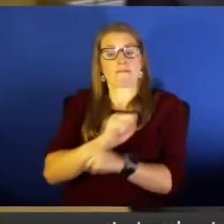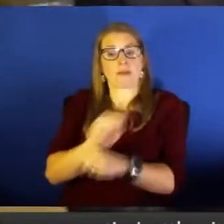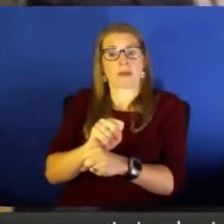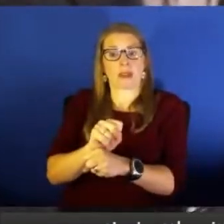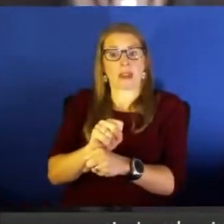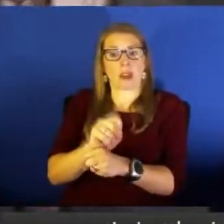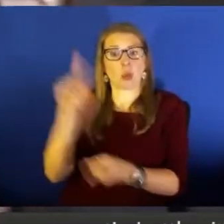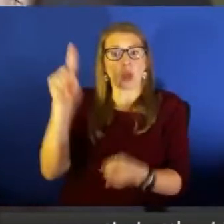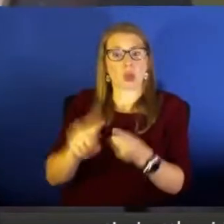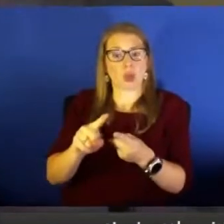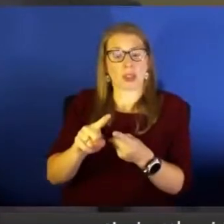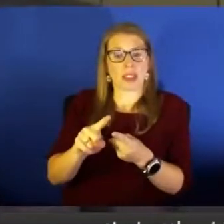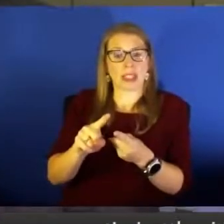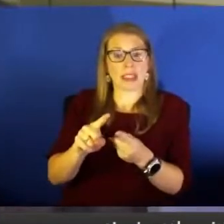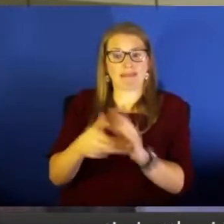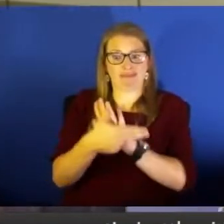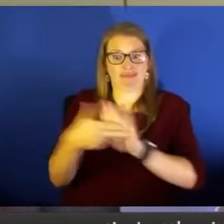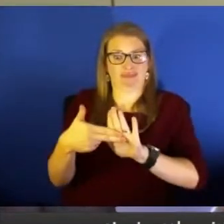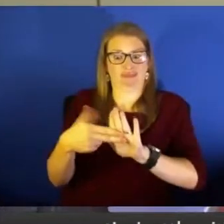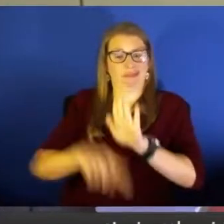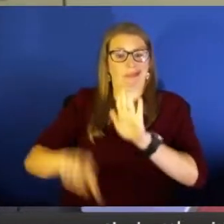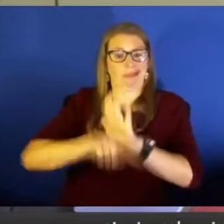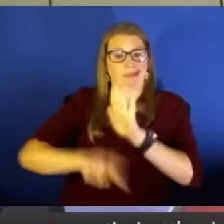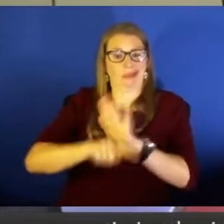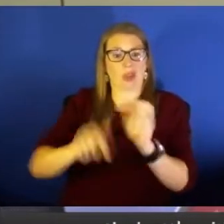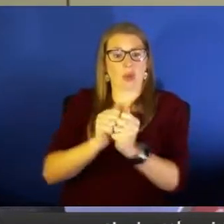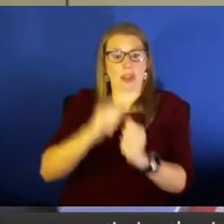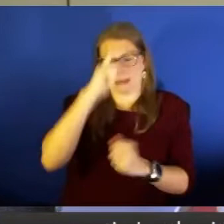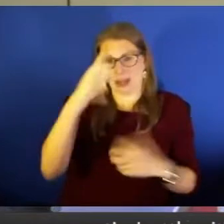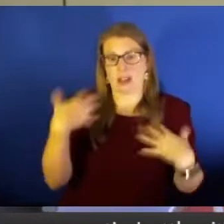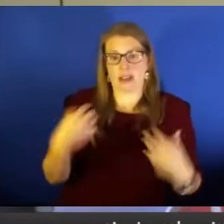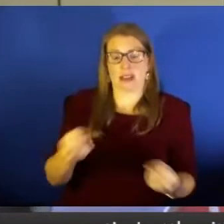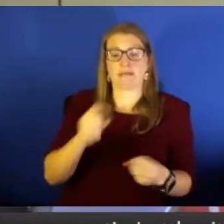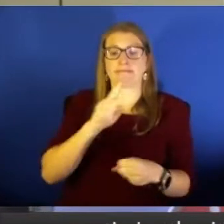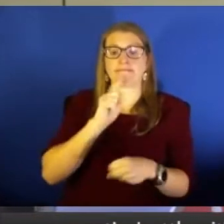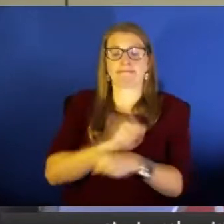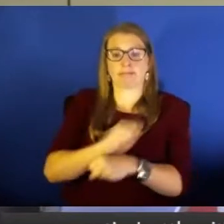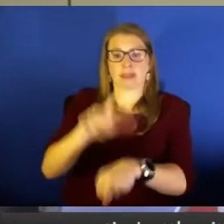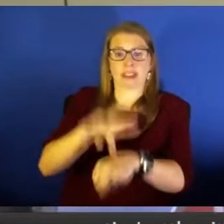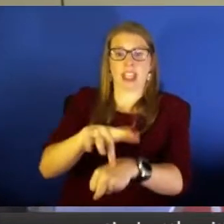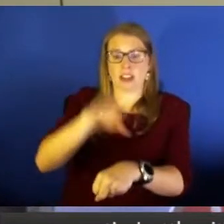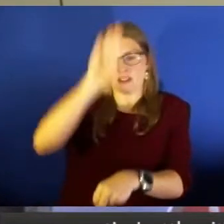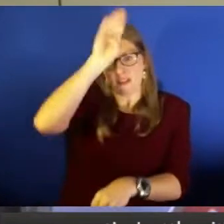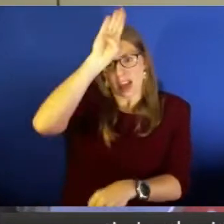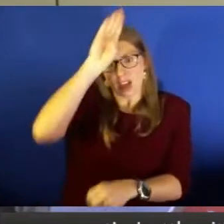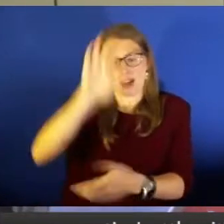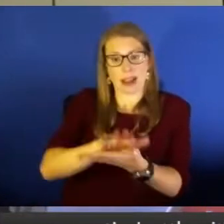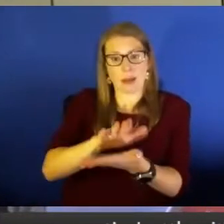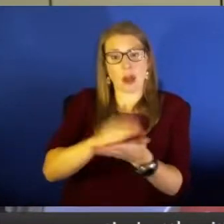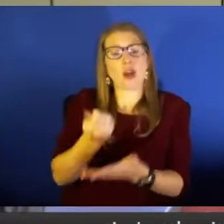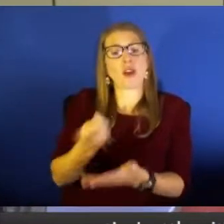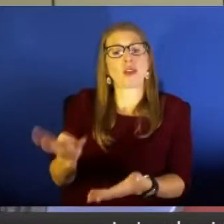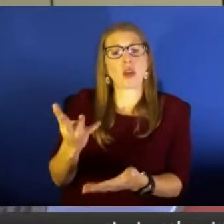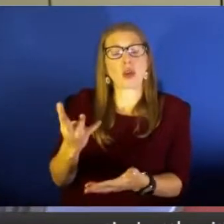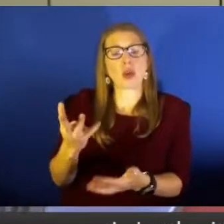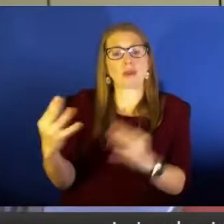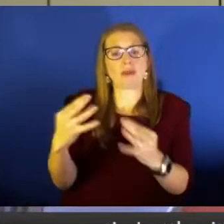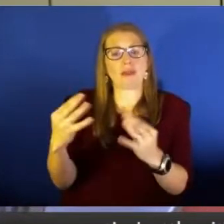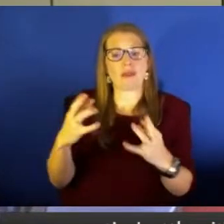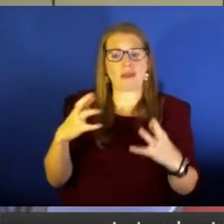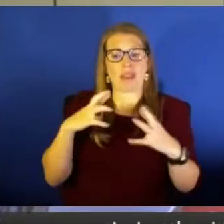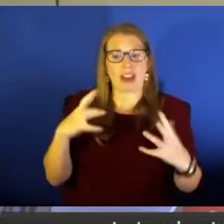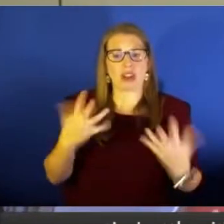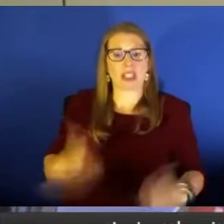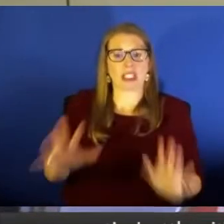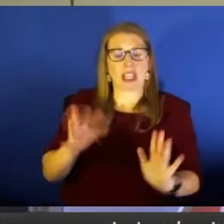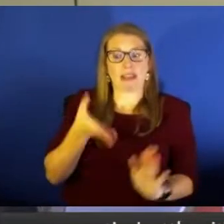to mental health. I was actually at a fire academy a couple weeks ago, and there was a few veterans there, and just that question of asking,